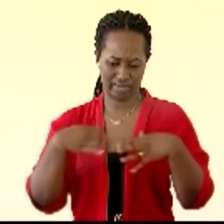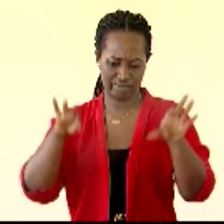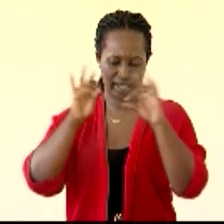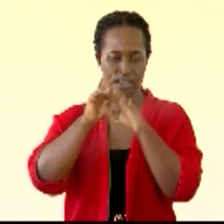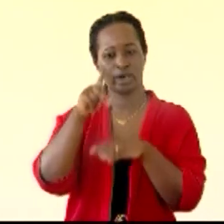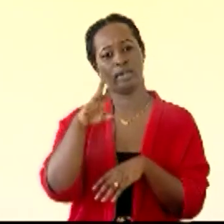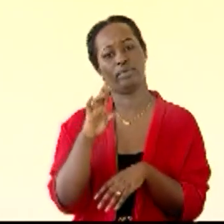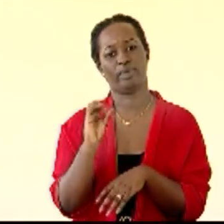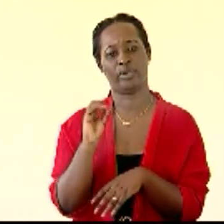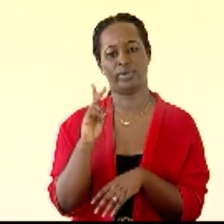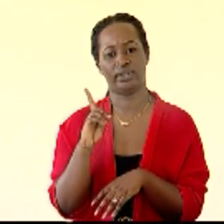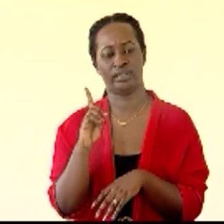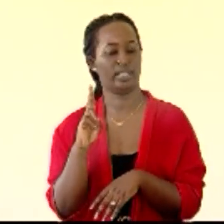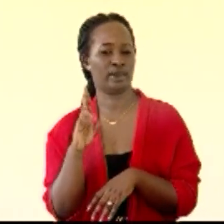the